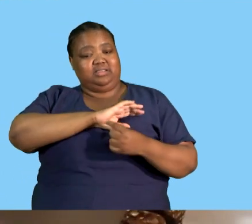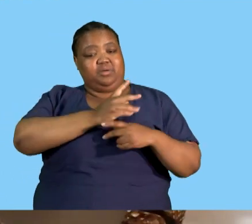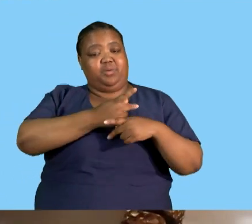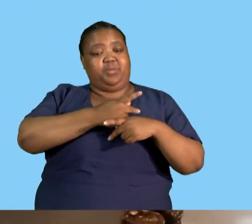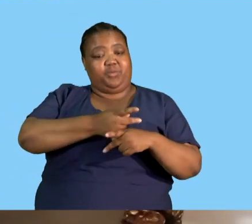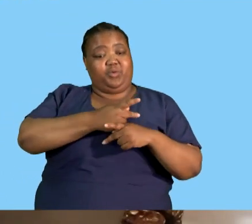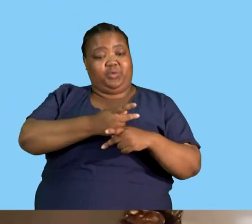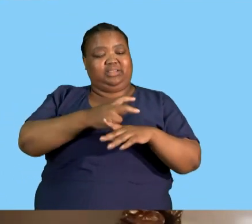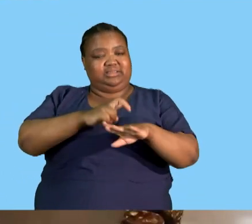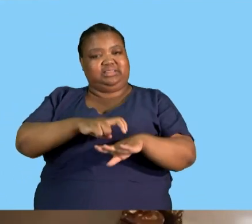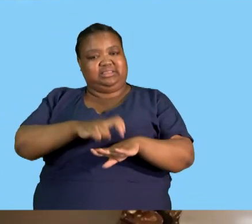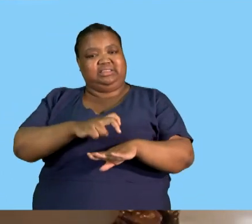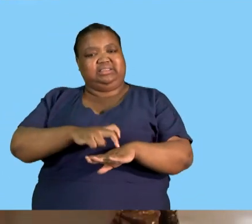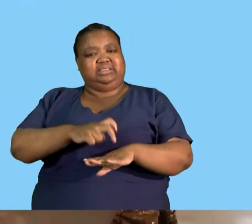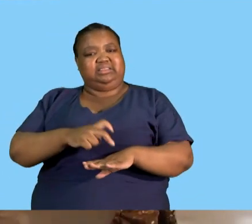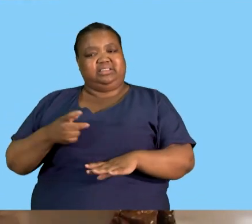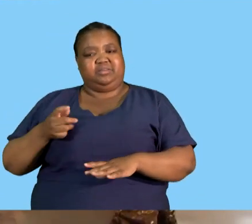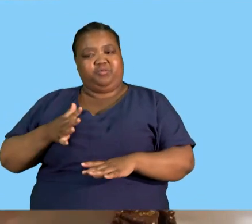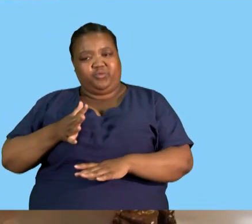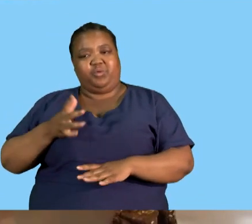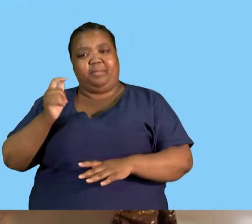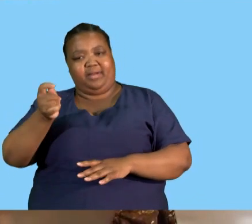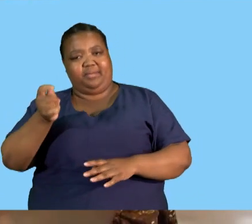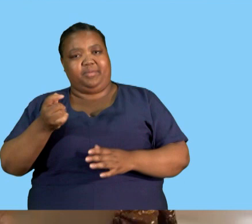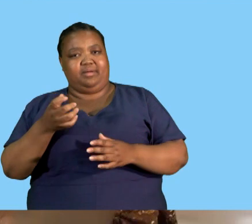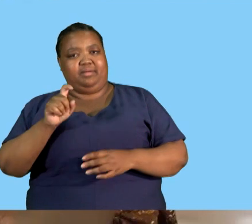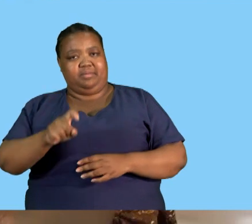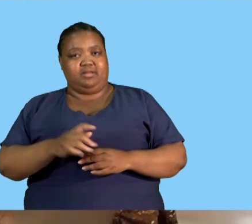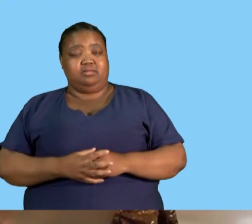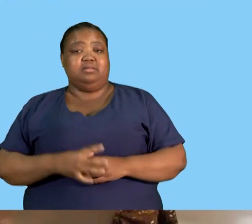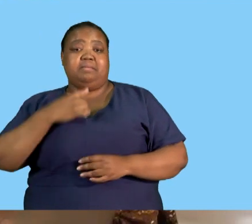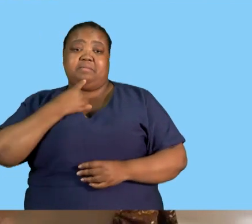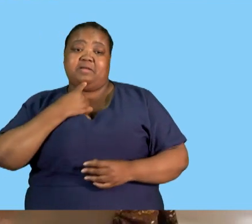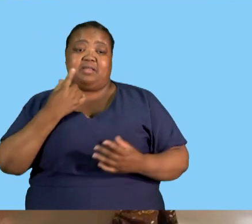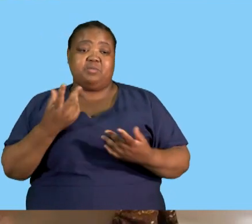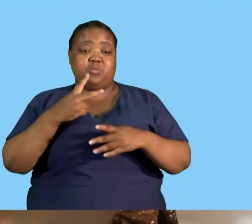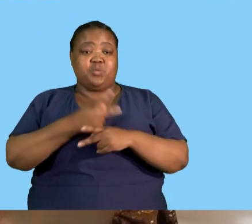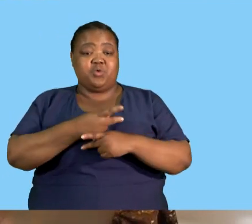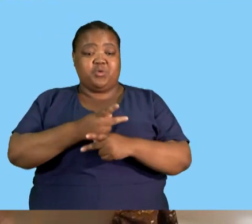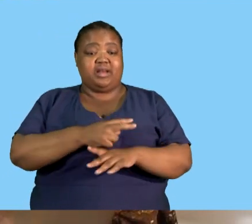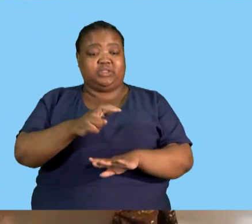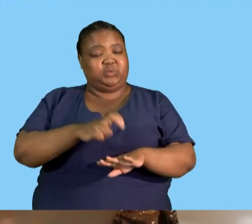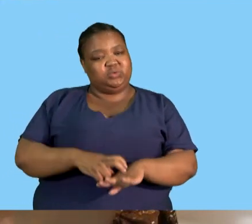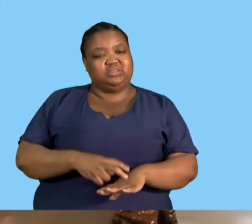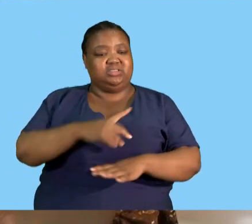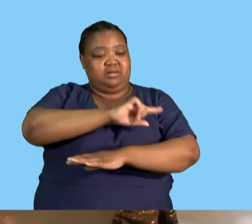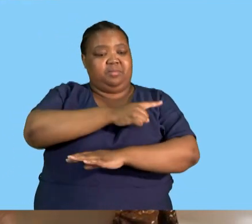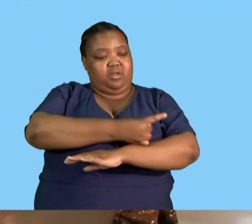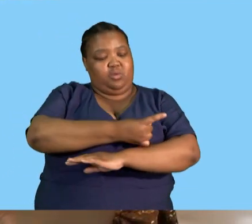to be able to do without our product. We want them to really need our product. But if they can do without it, then they have more